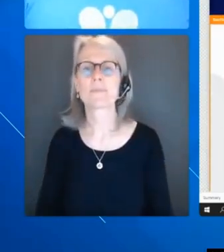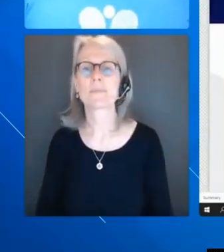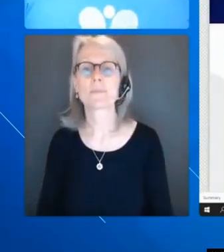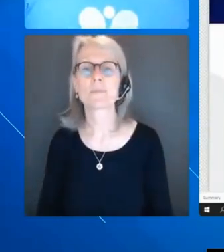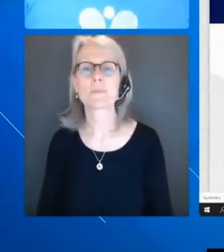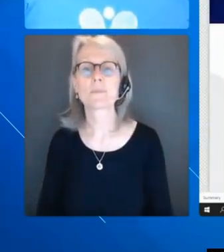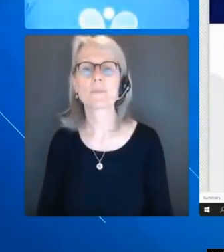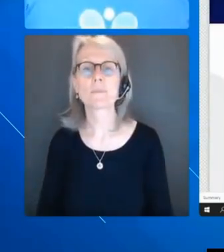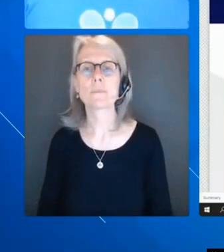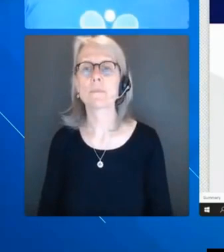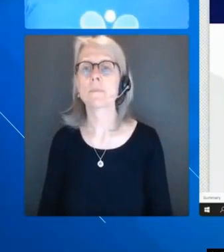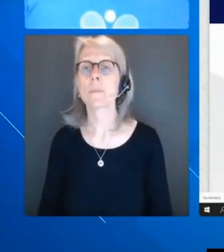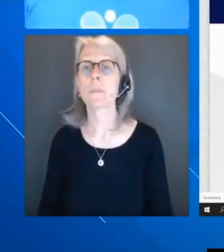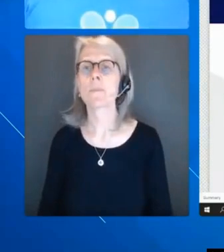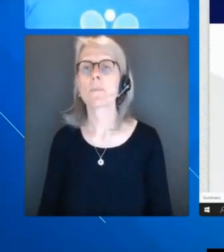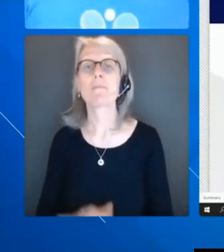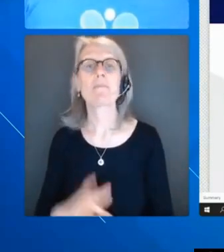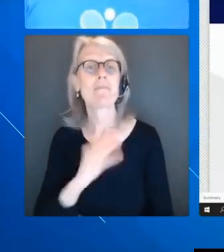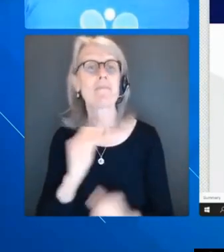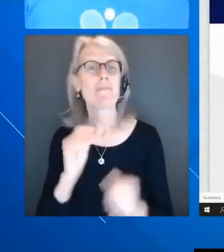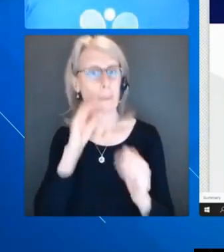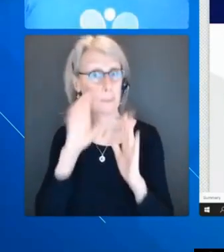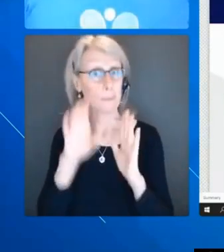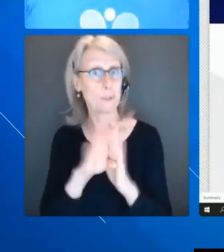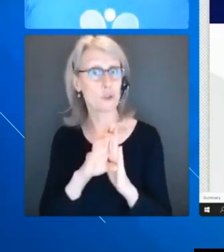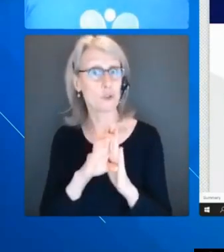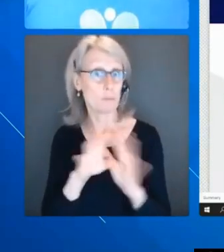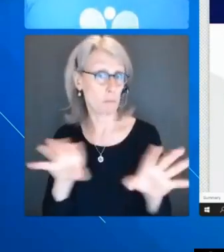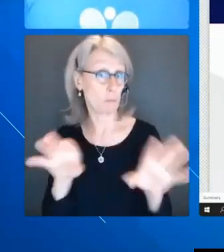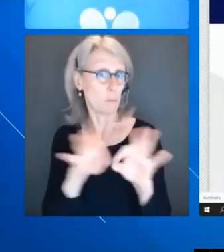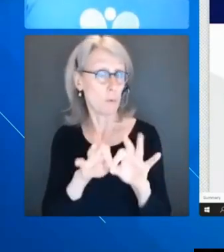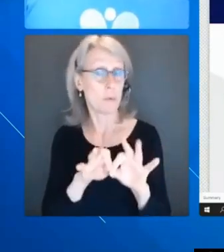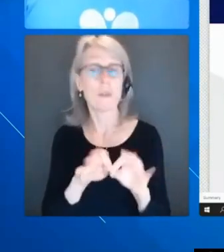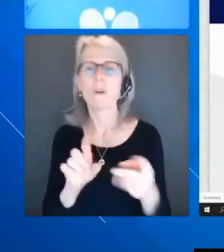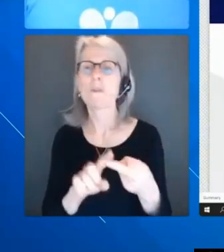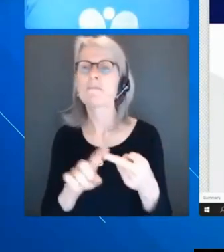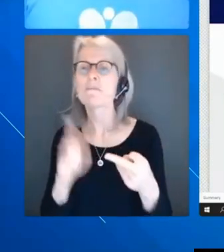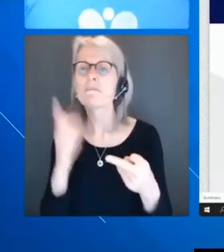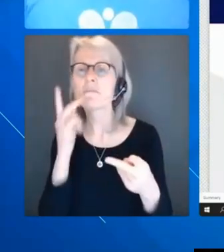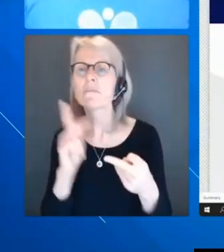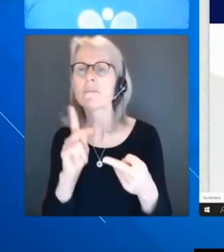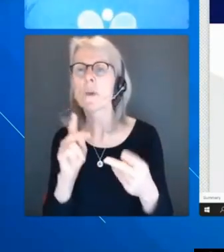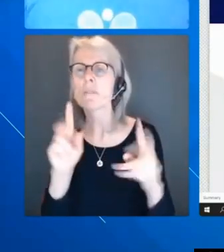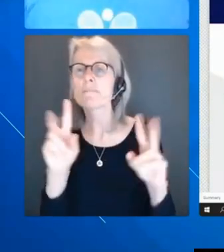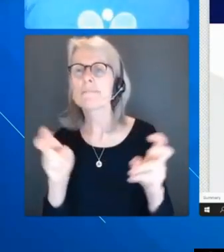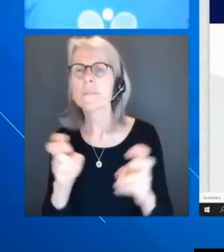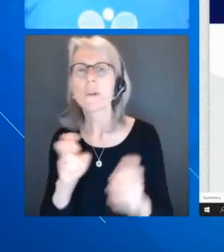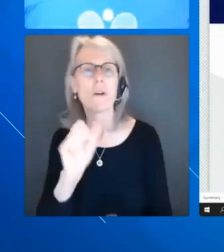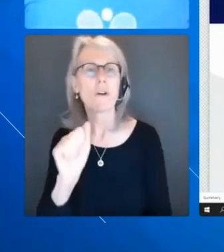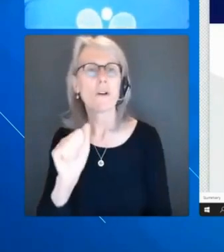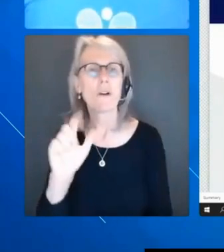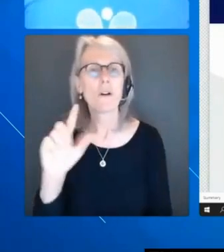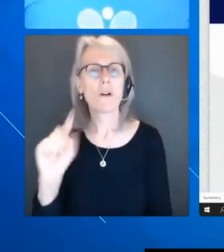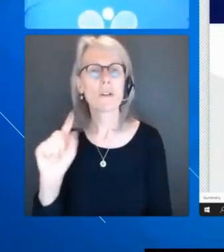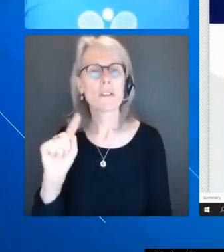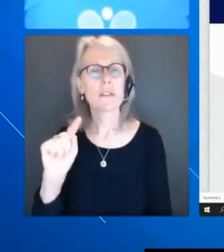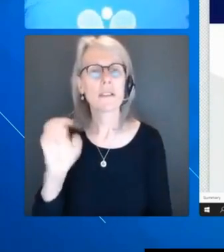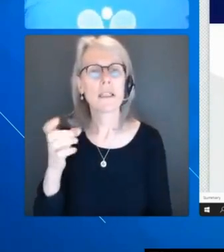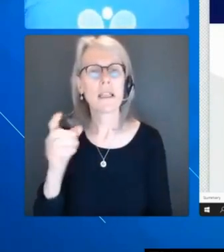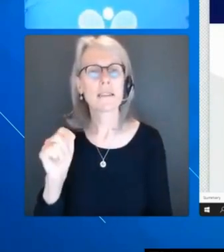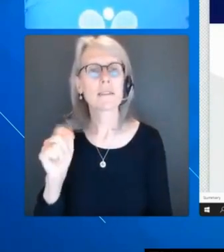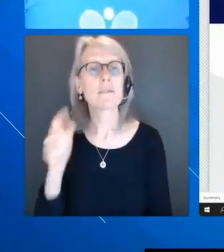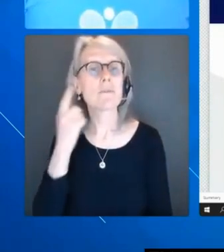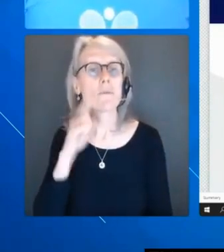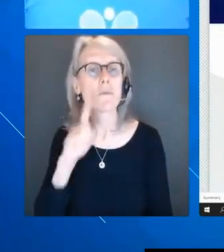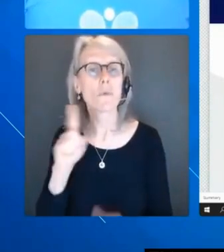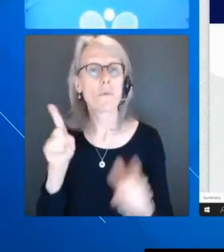Now, in addition to talking about images, you can also go through and see a section called alt text. This is used to provide